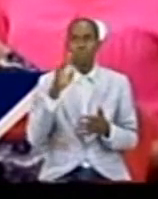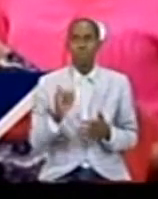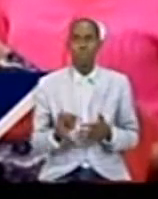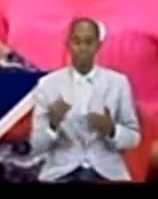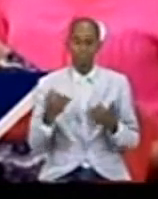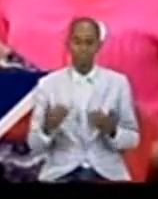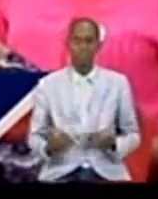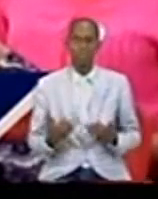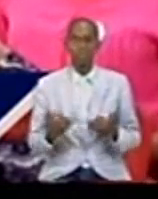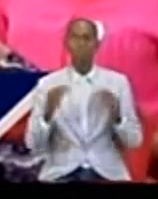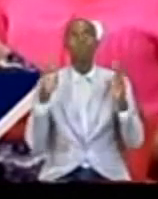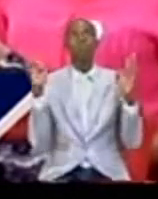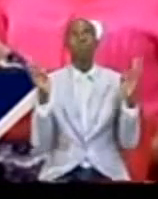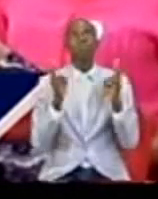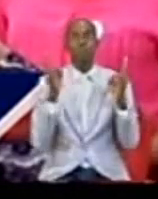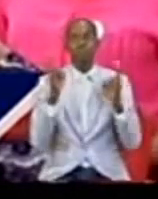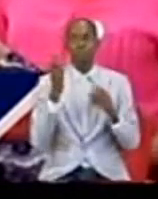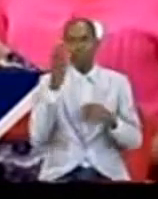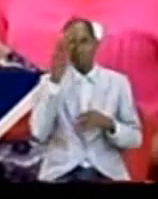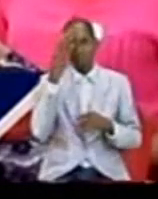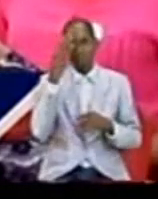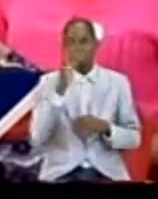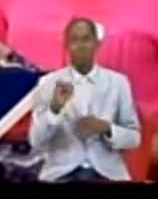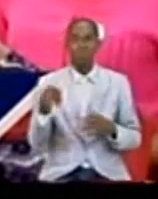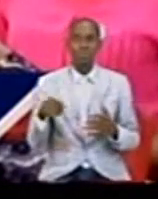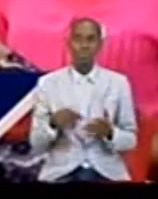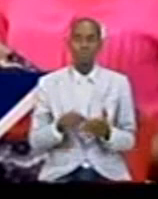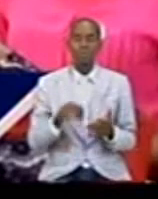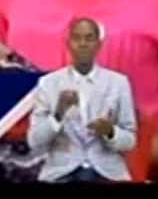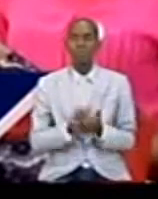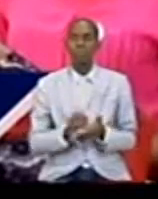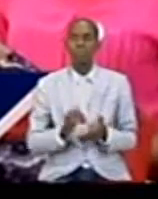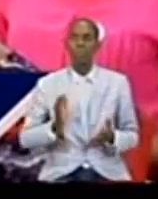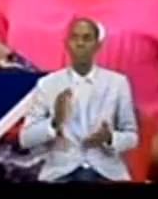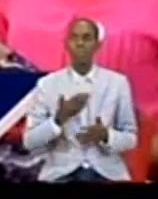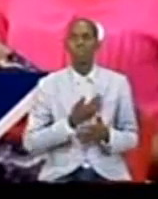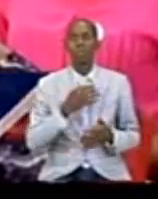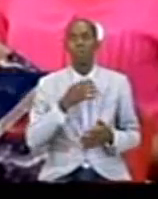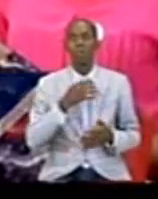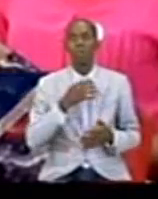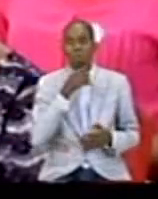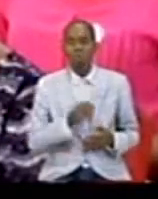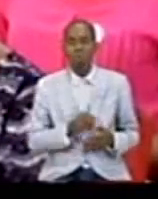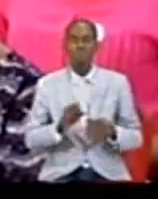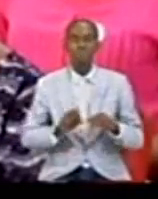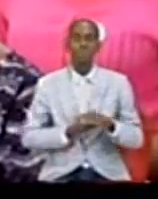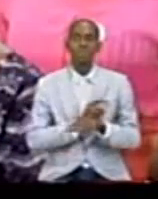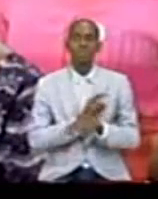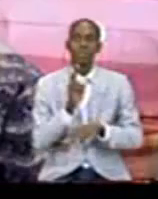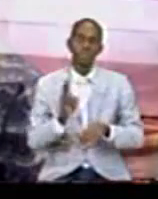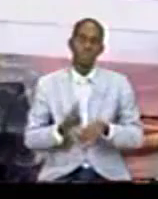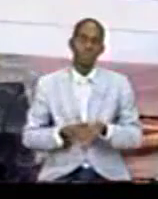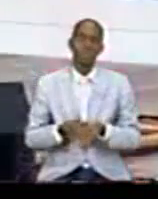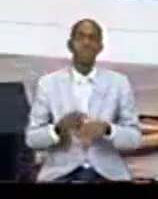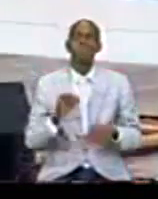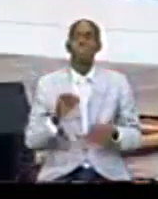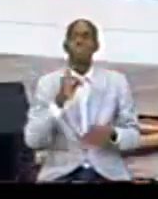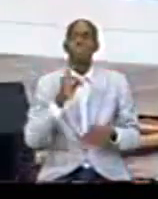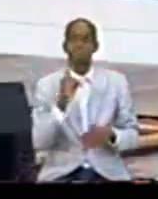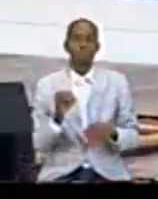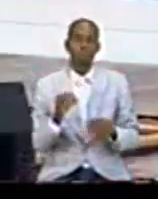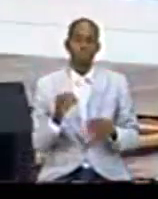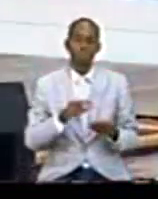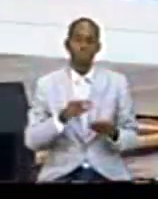have. Knowing this, that our old man is crucified with